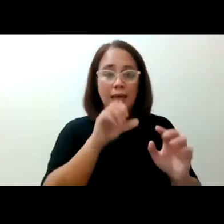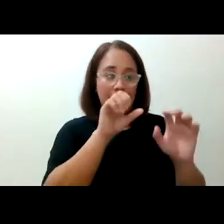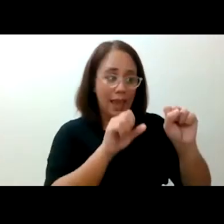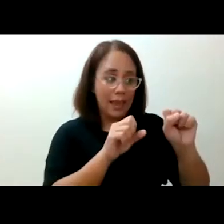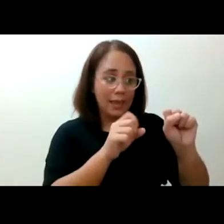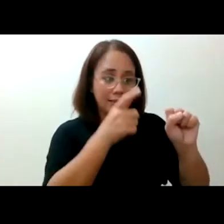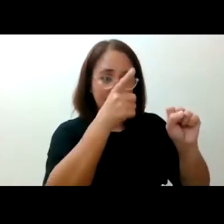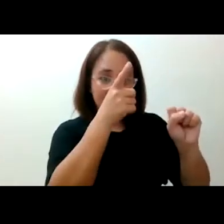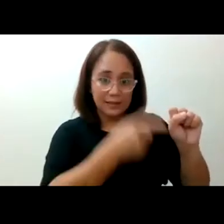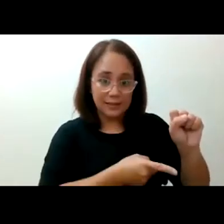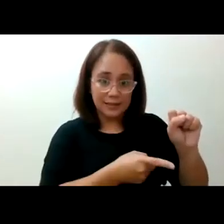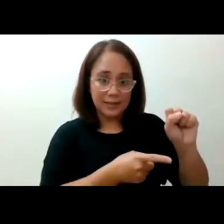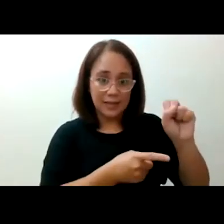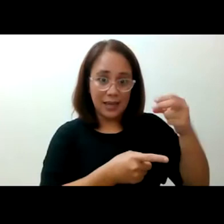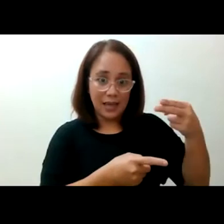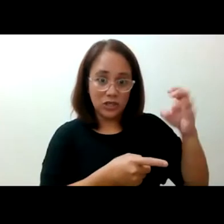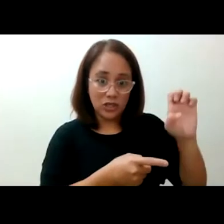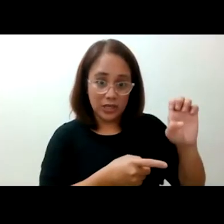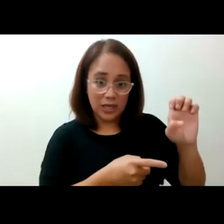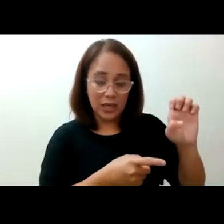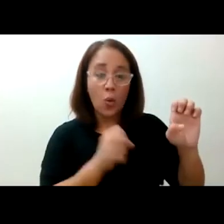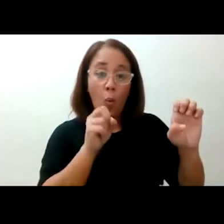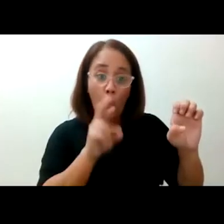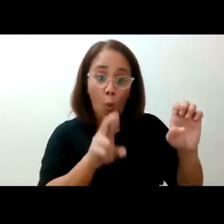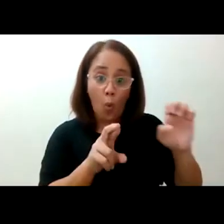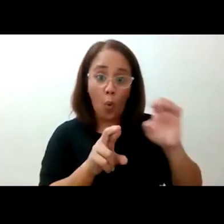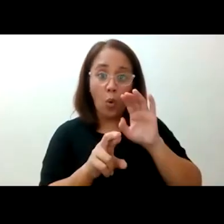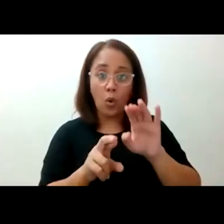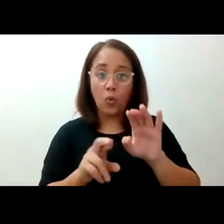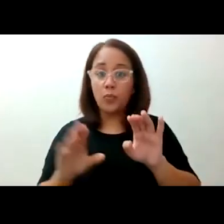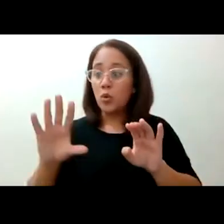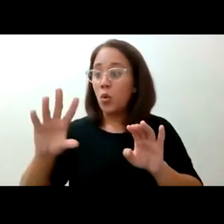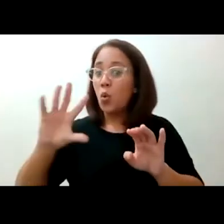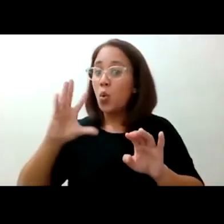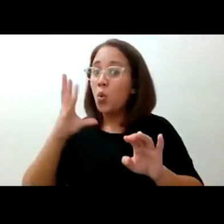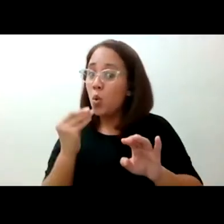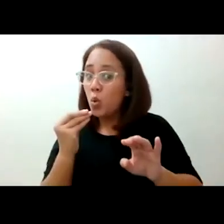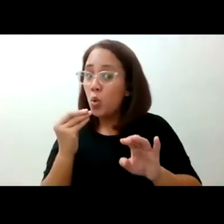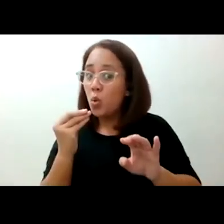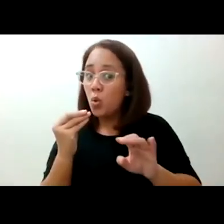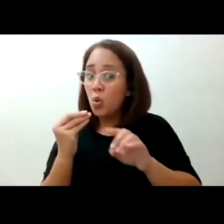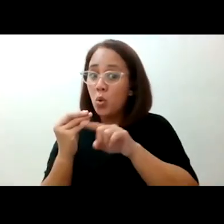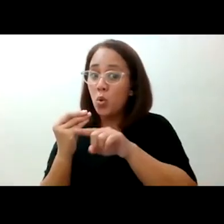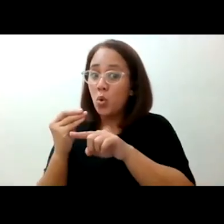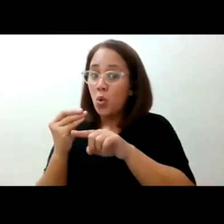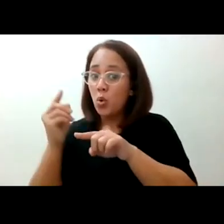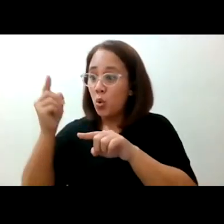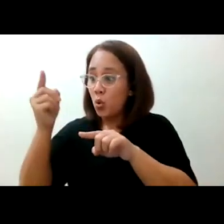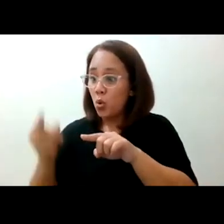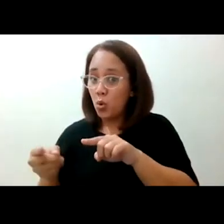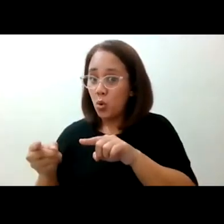S/HE, or you can do it. Who is she? Who/he. You can